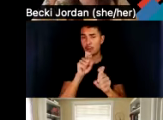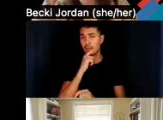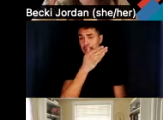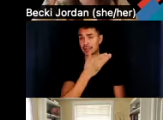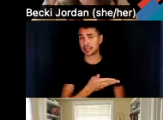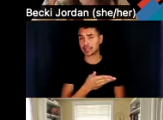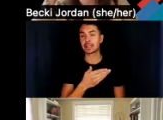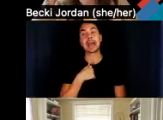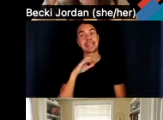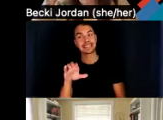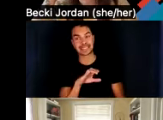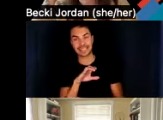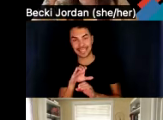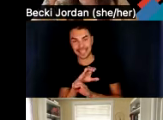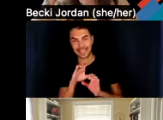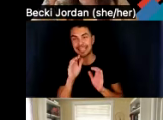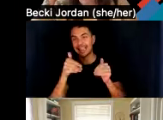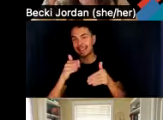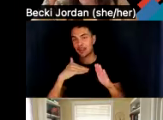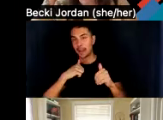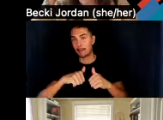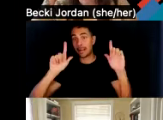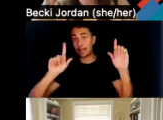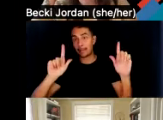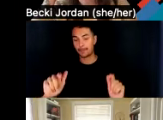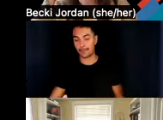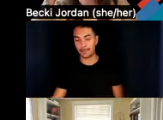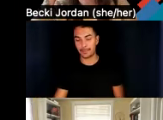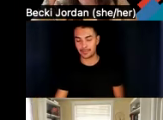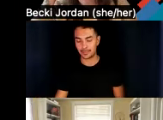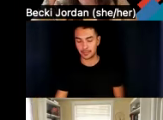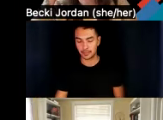did create a poll for this one. I can get that going. Perfect.